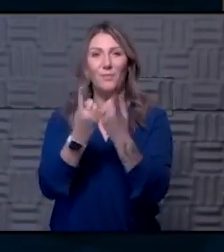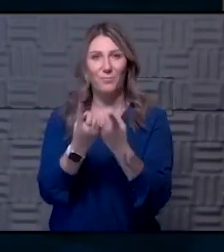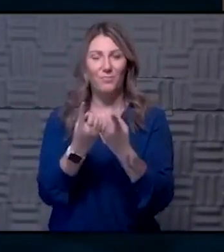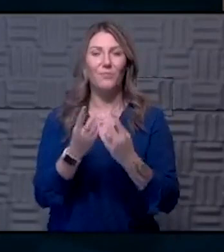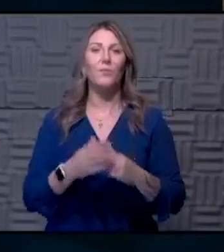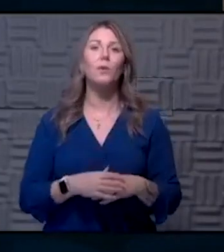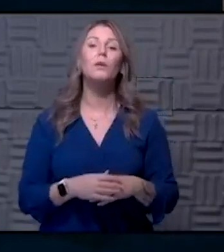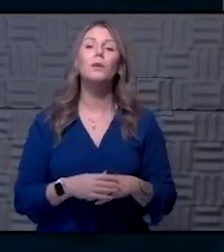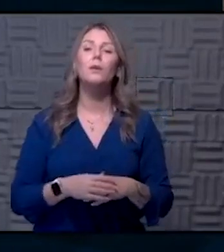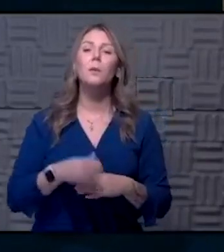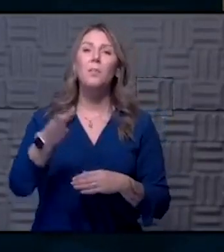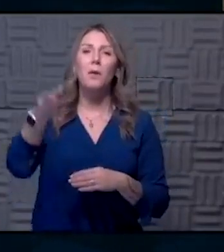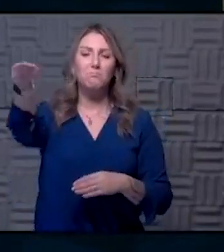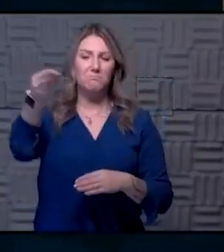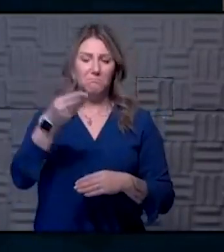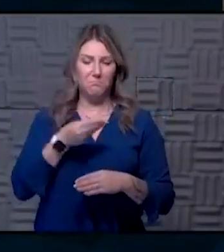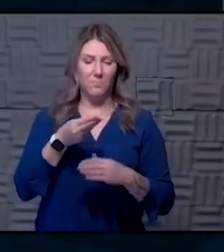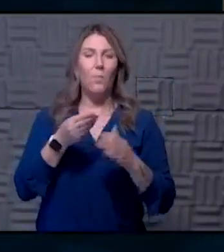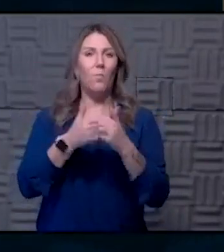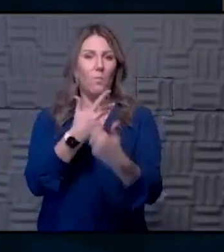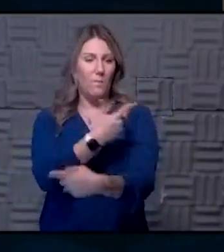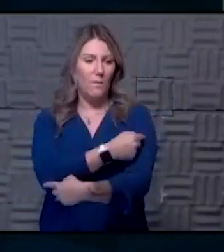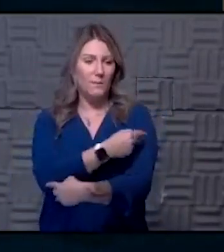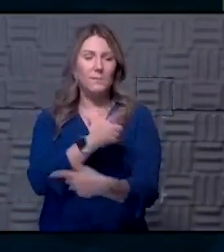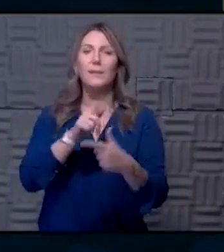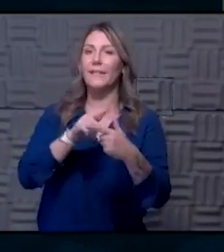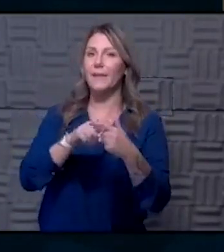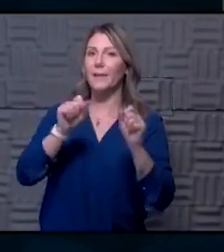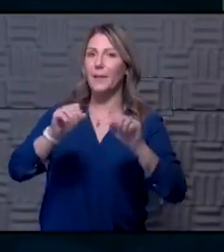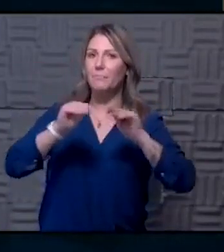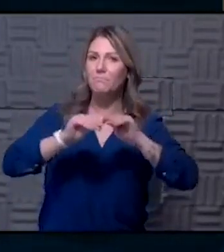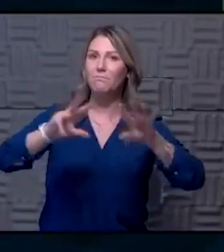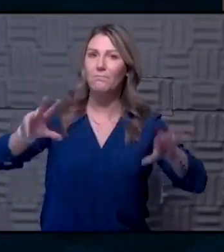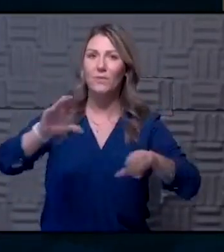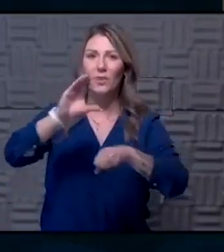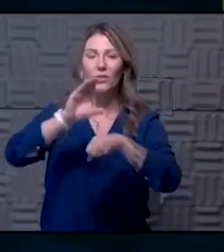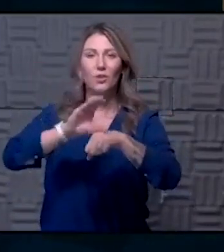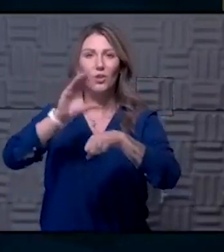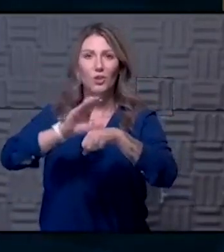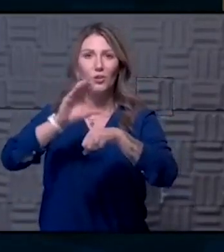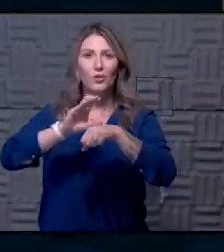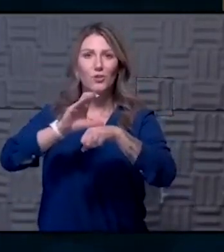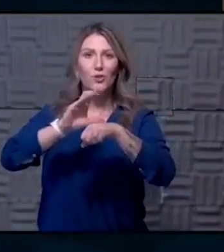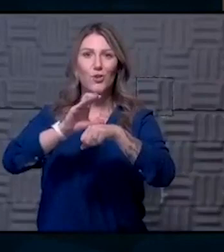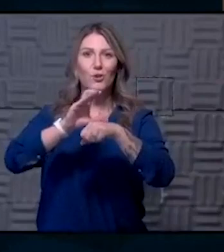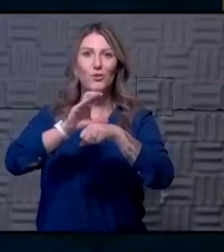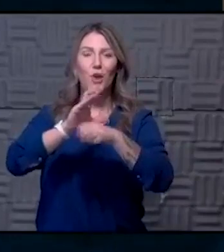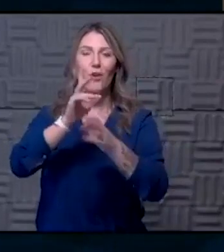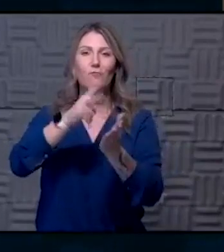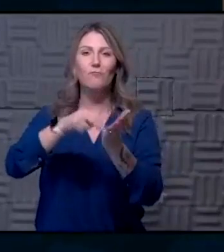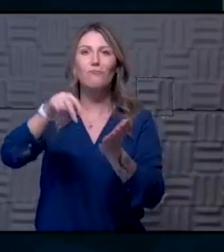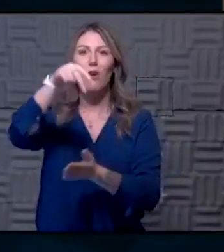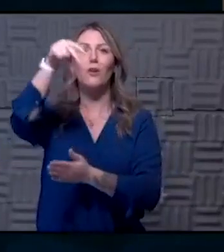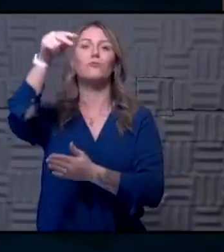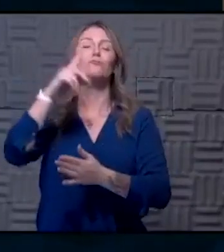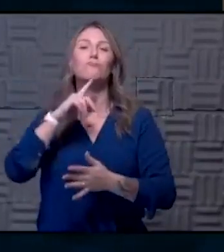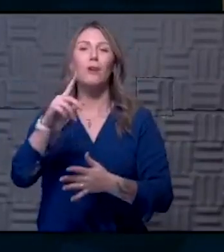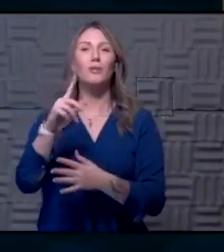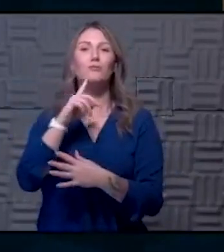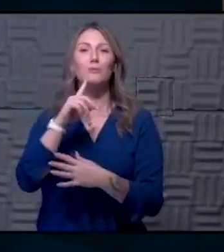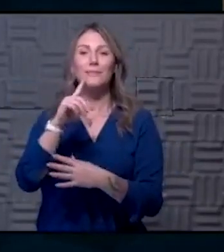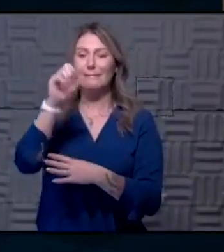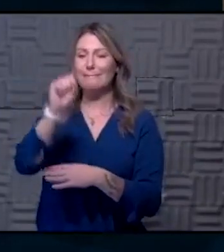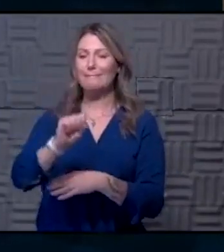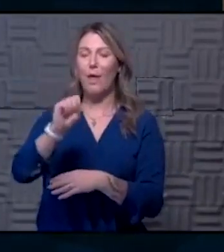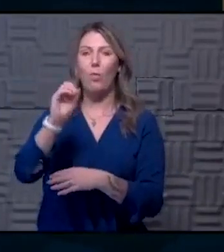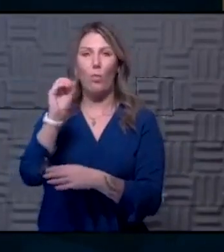they supply us with vaccines to be able to do our vaccinations at the Church of the Resurrection in South Overland Park. We're